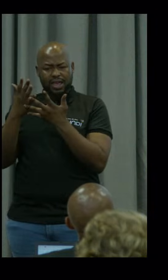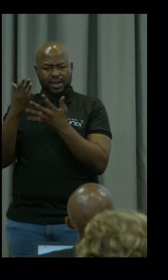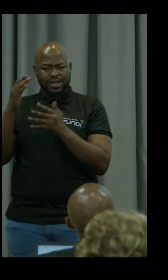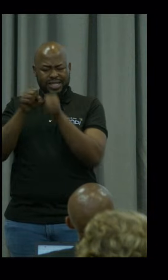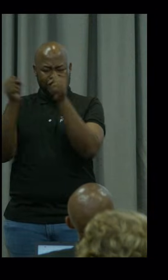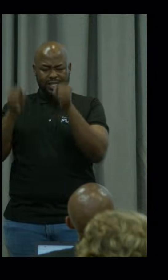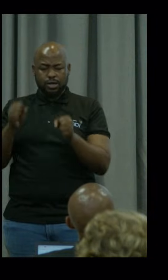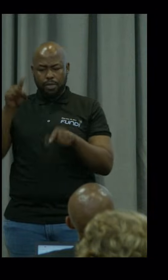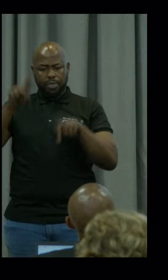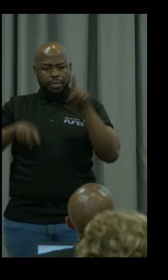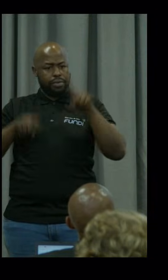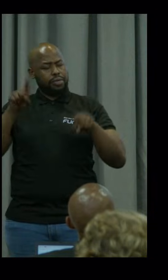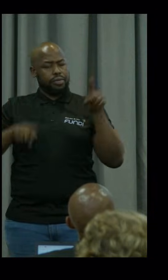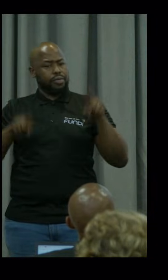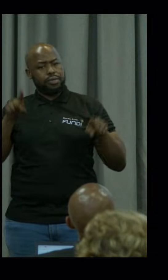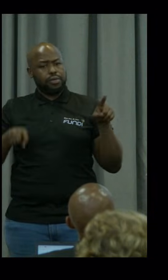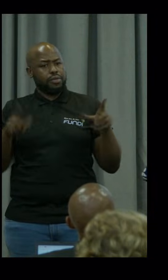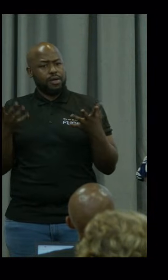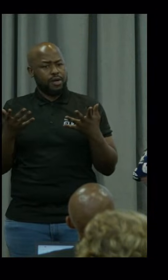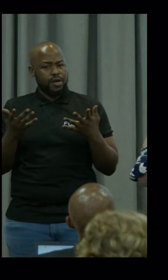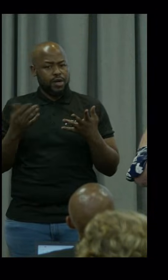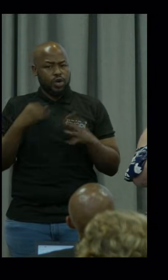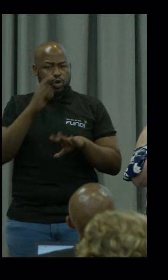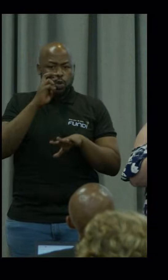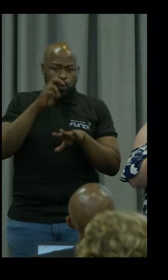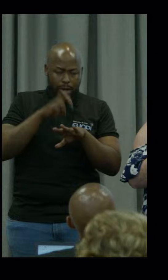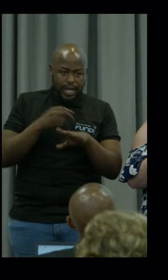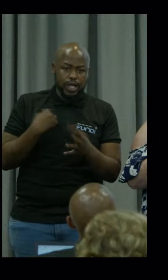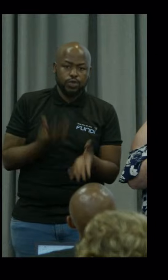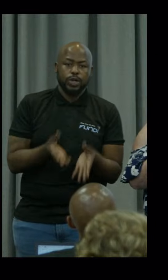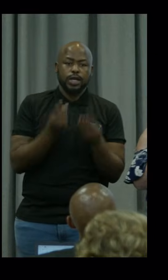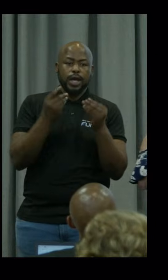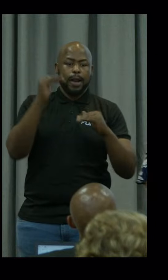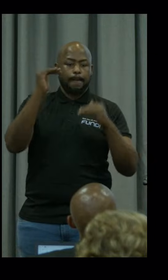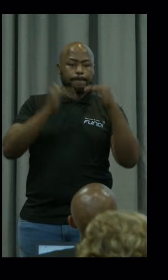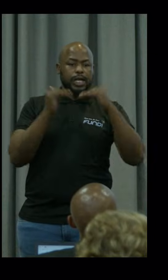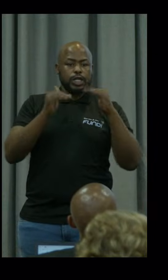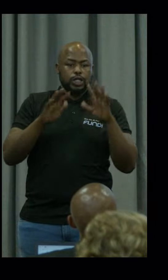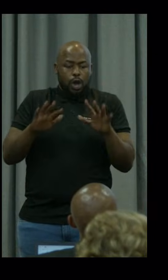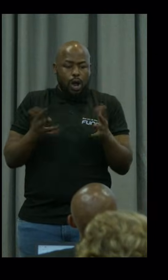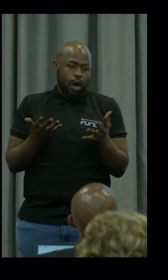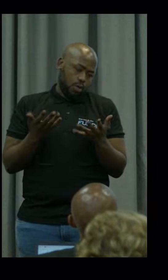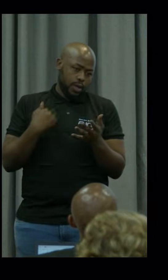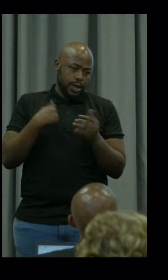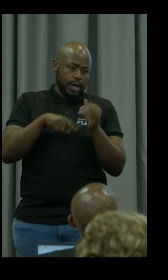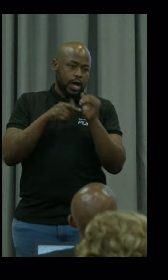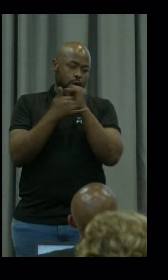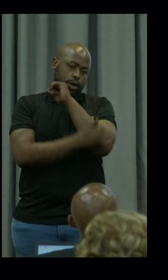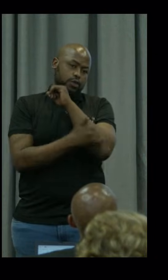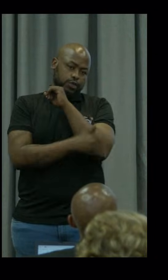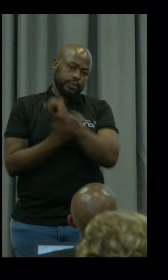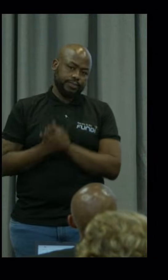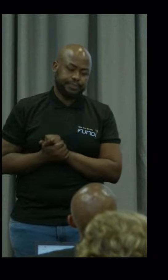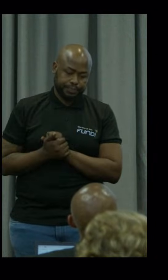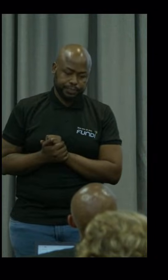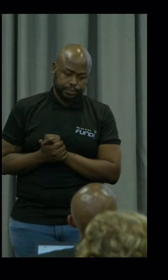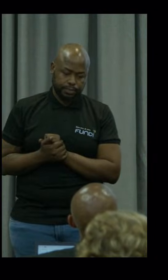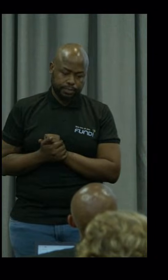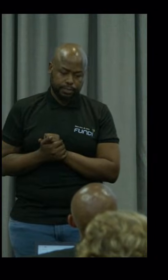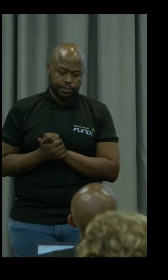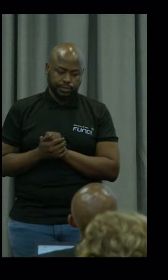they differ. All right, so we need to be able to get a balance somehow in our country.